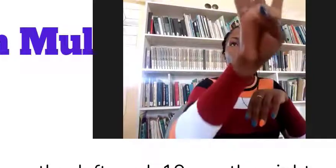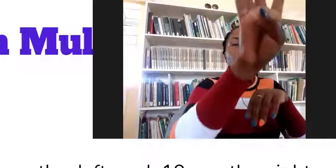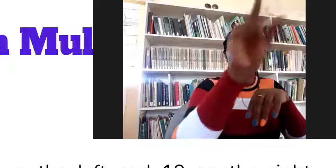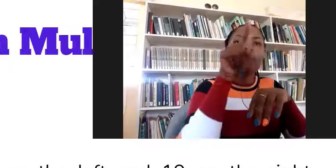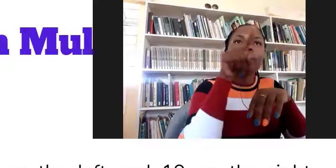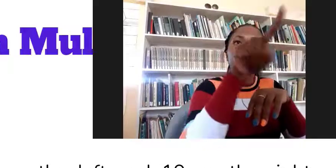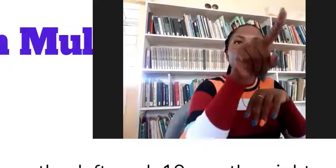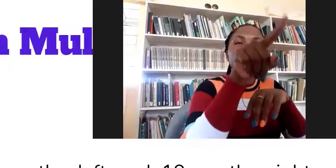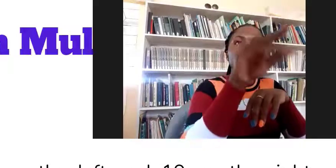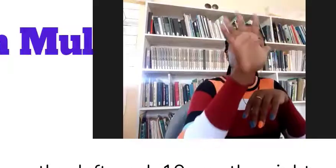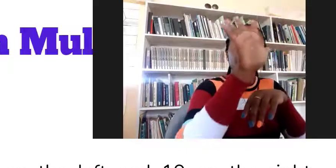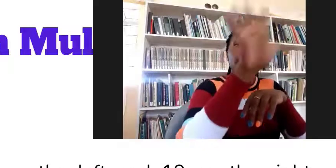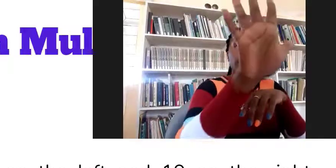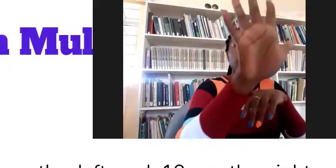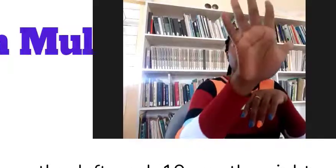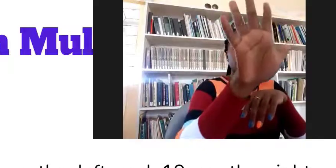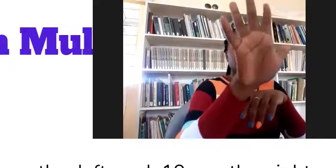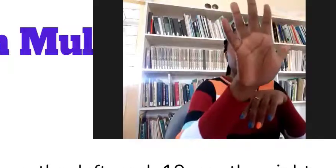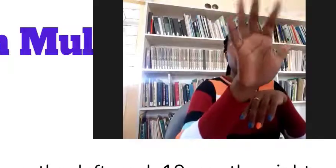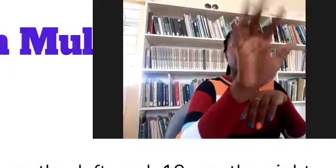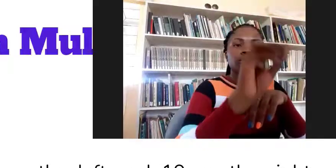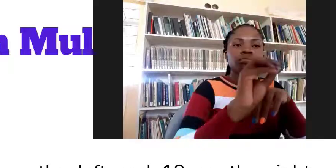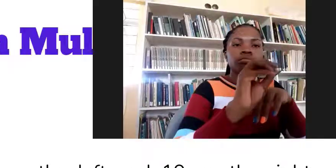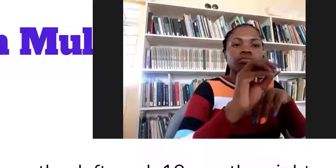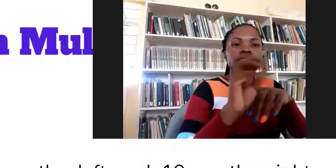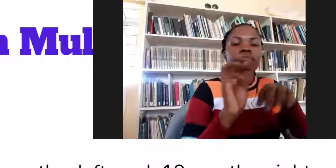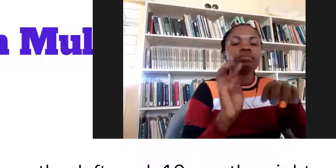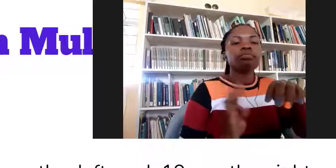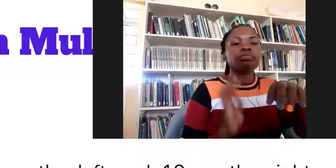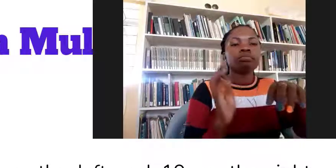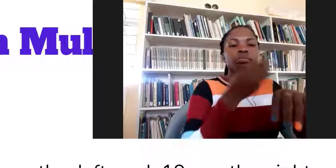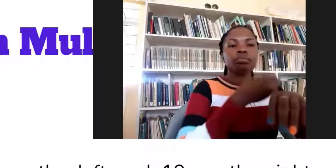Therefore, we don't write 4.5, but we write 4.